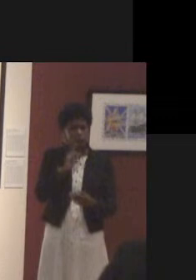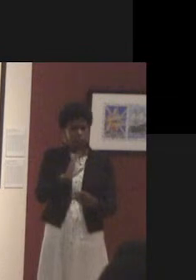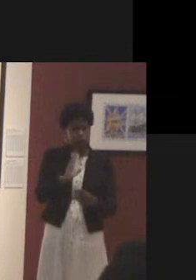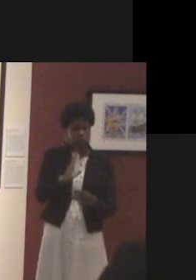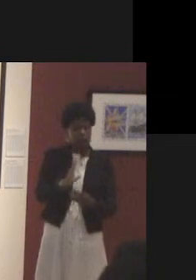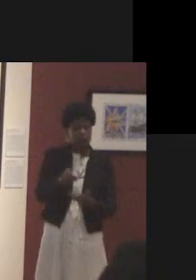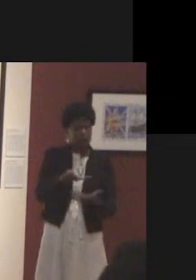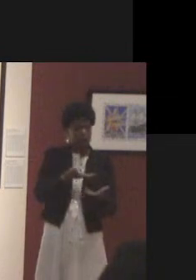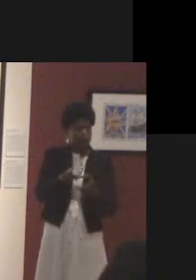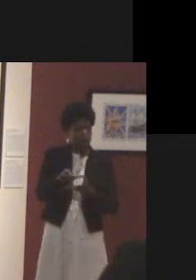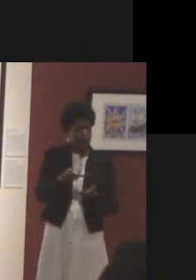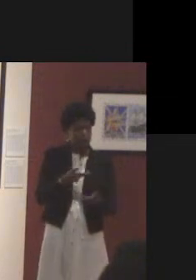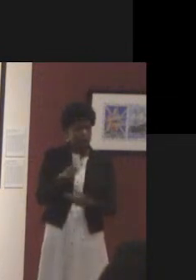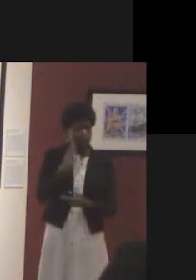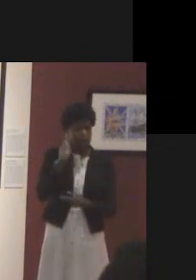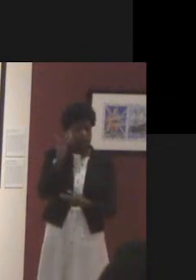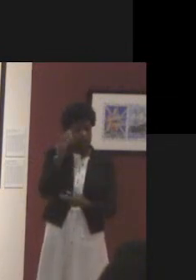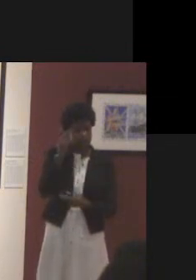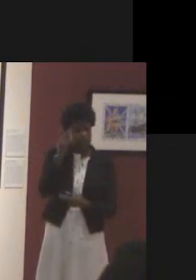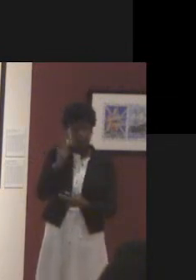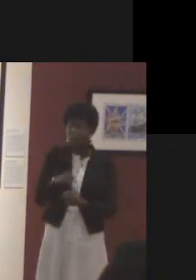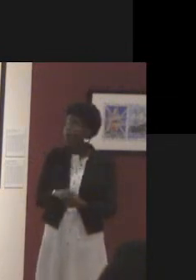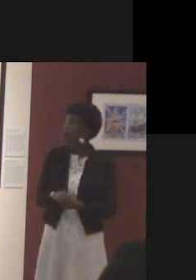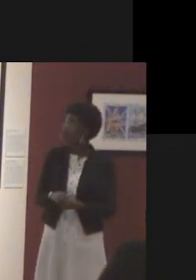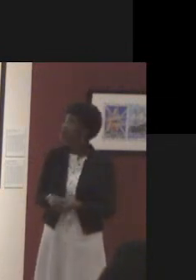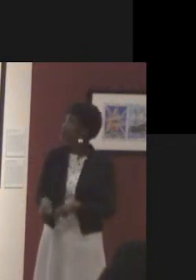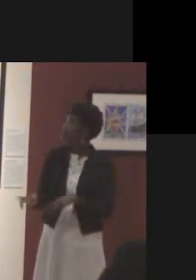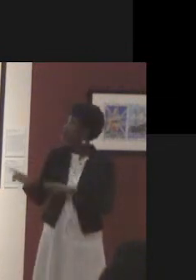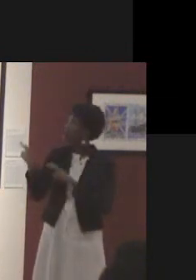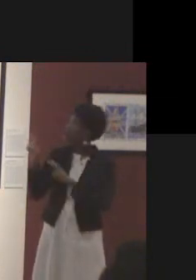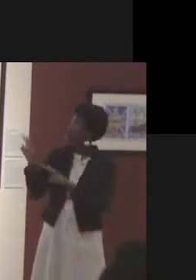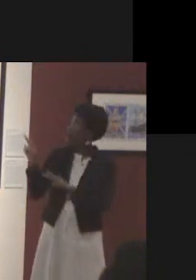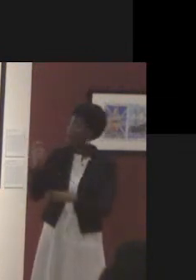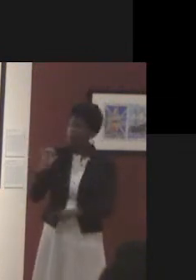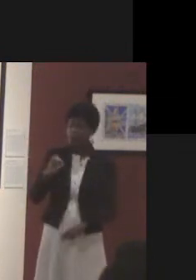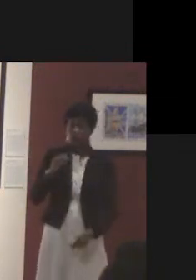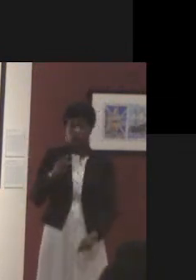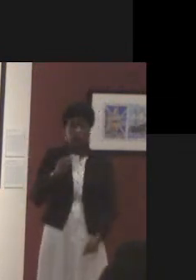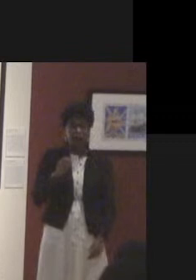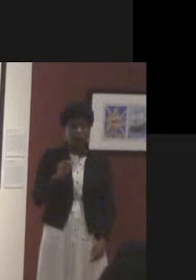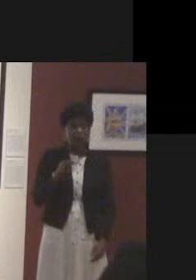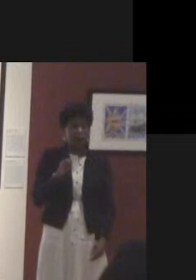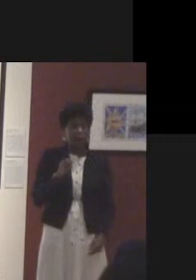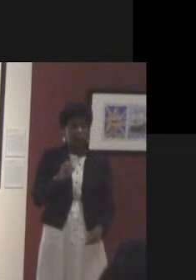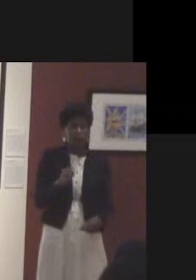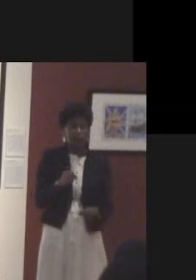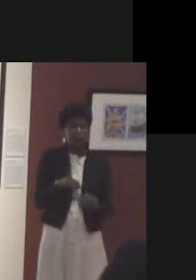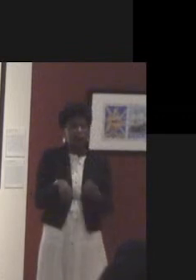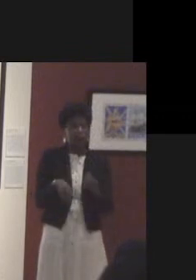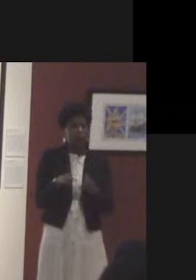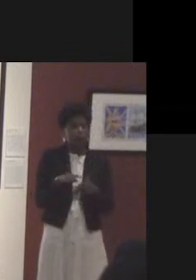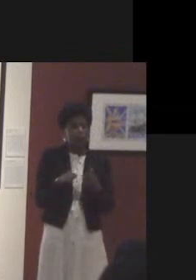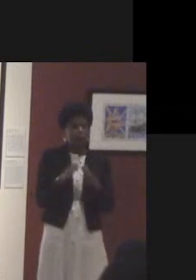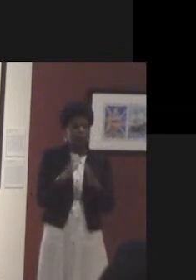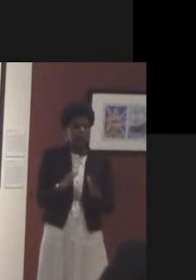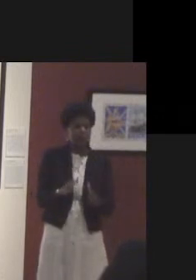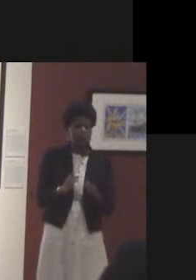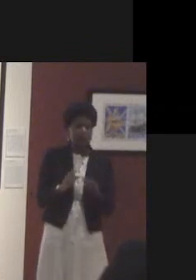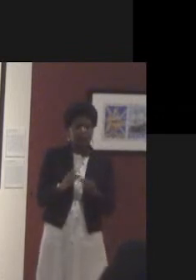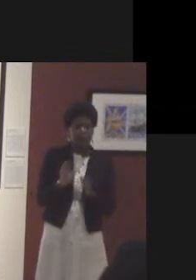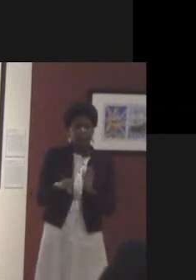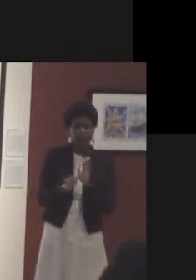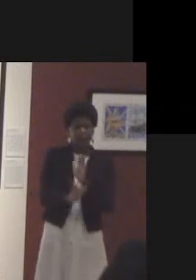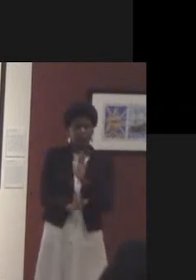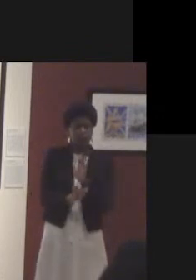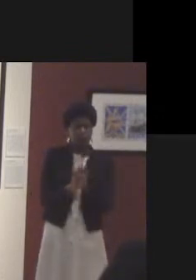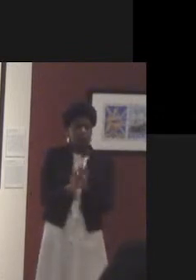of politics, right? So if you're looking in the case of Oppenheim, critics have interpreted that choice of book,